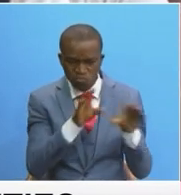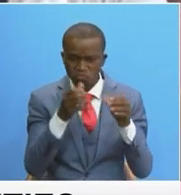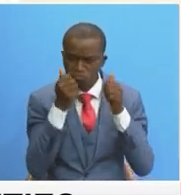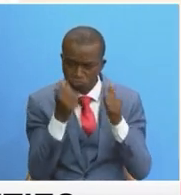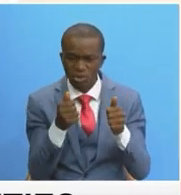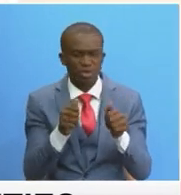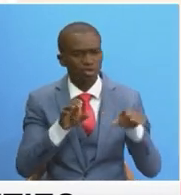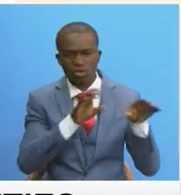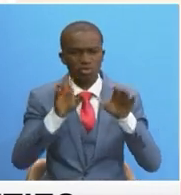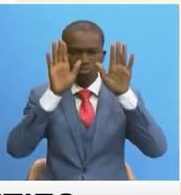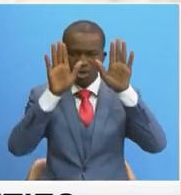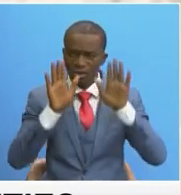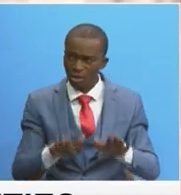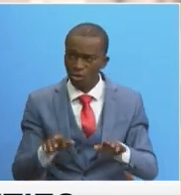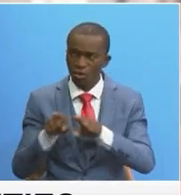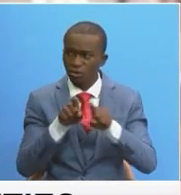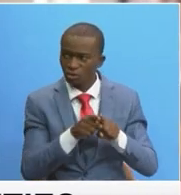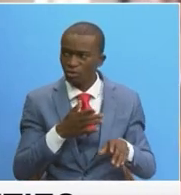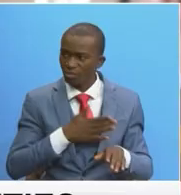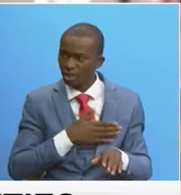remarkable improvement in his development.